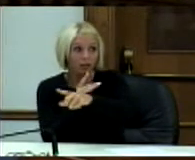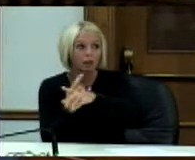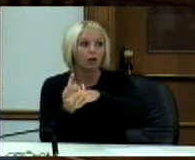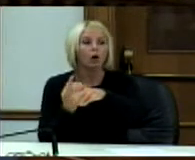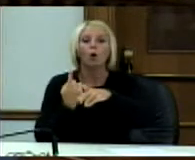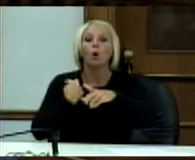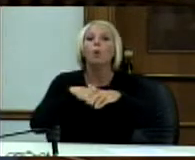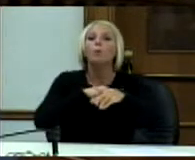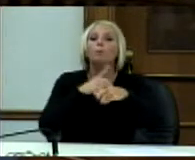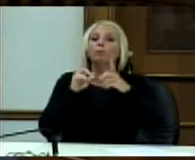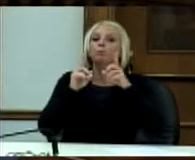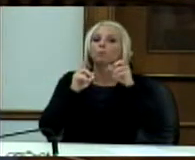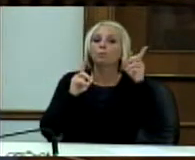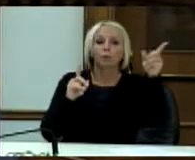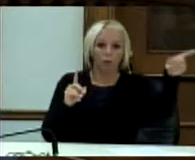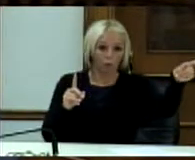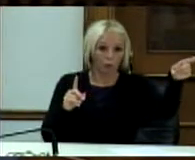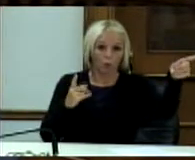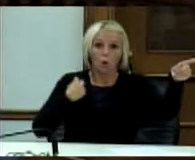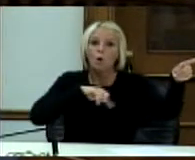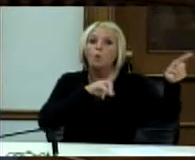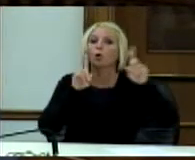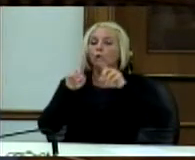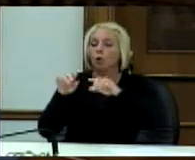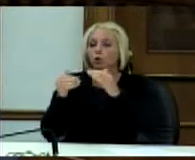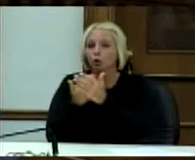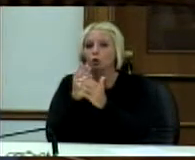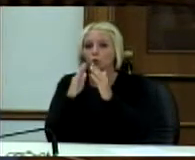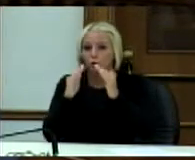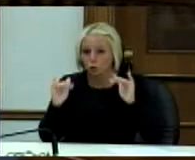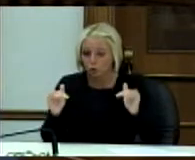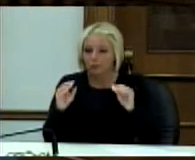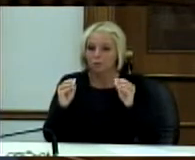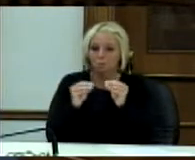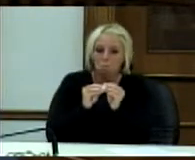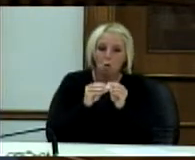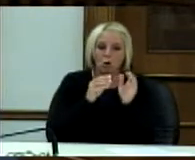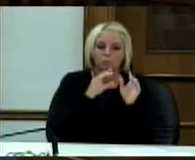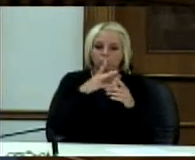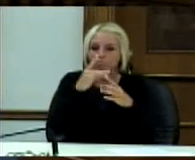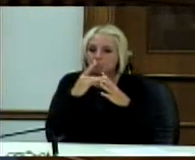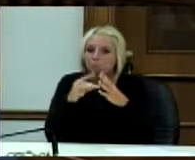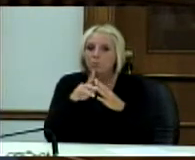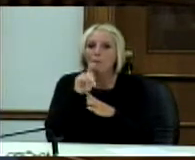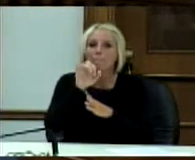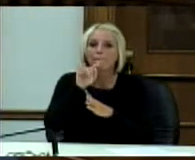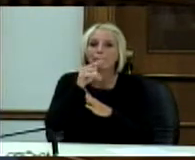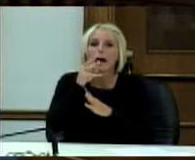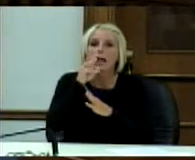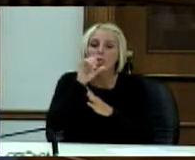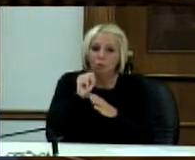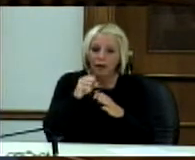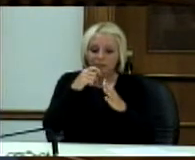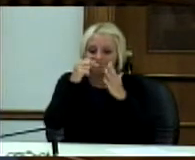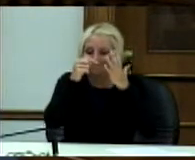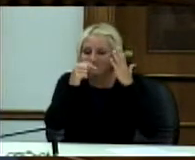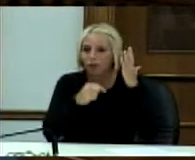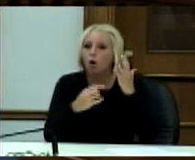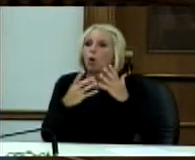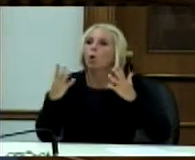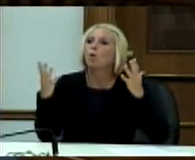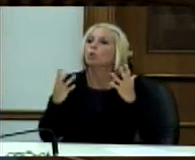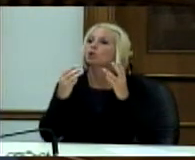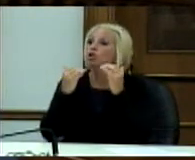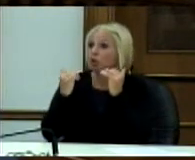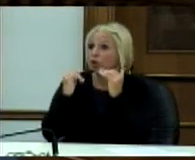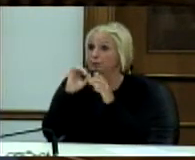We're going to this new system to help them learn these pathways and Yep. be more successful and have higher placement rates and so forth. What's Yes. the